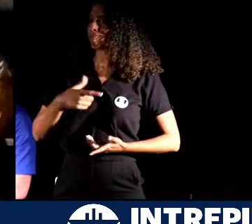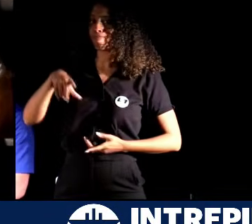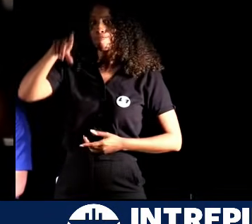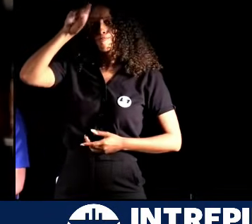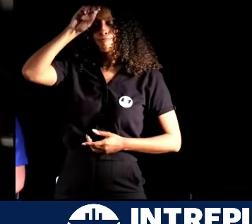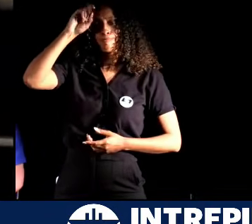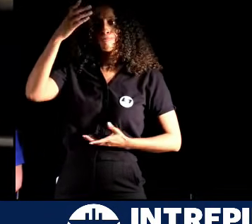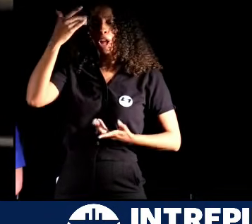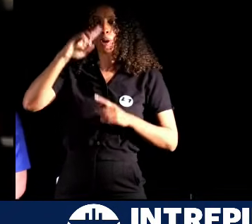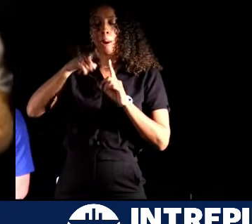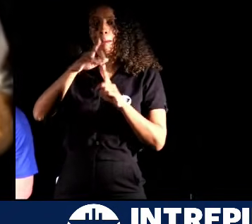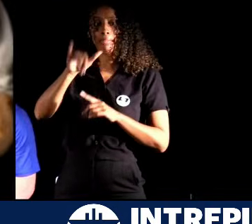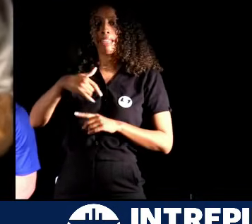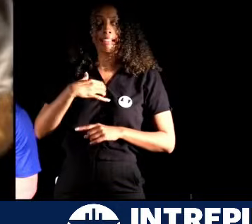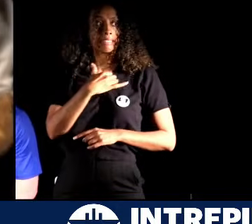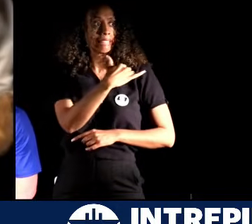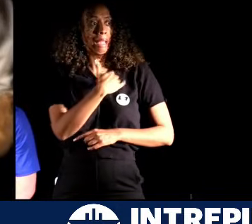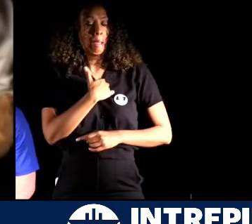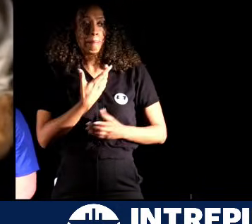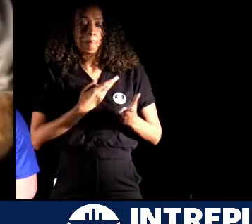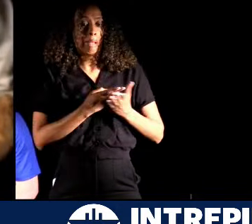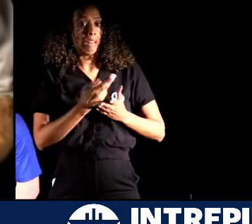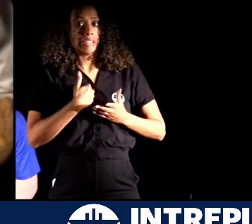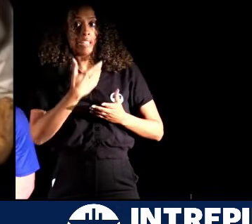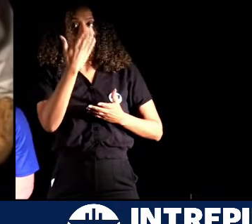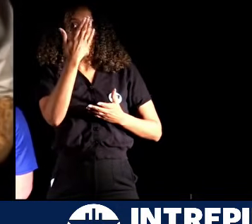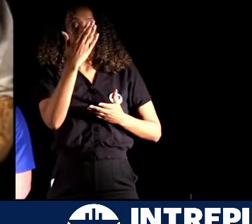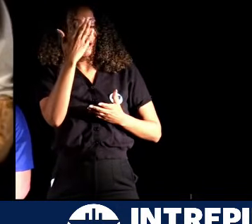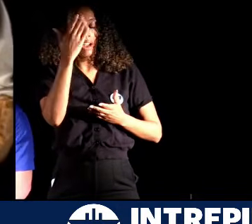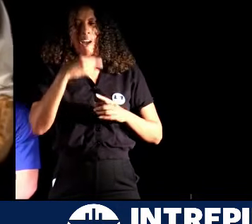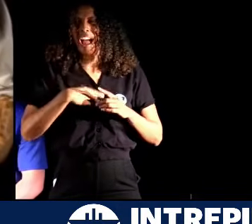about it. So. Me neither, honestly. I have never.